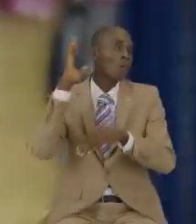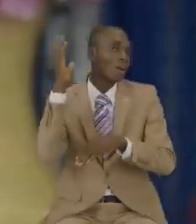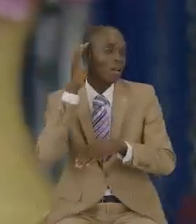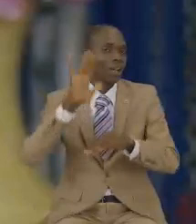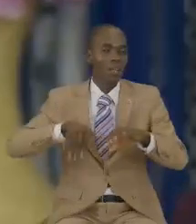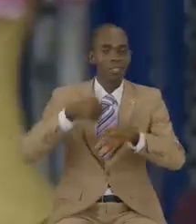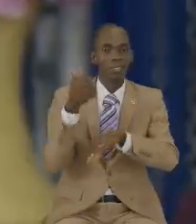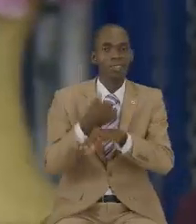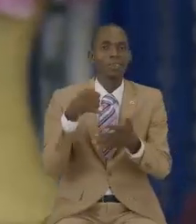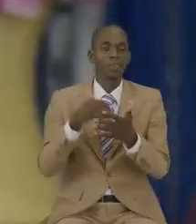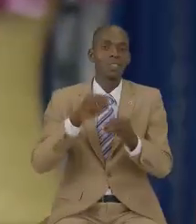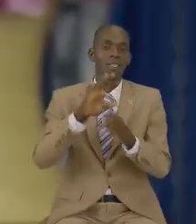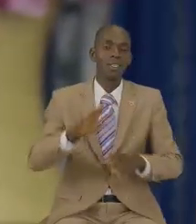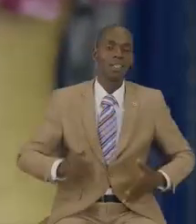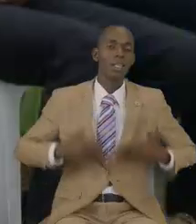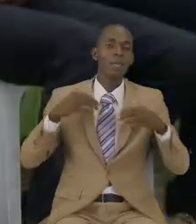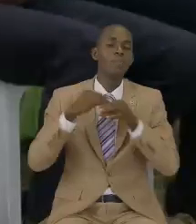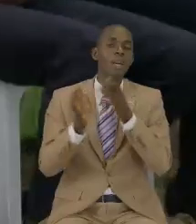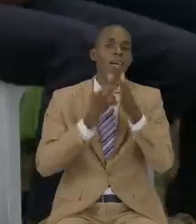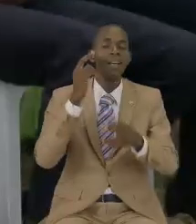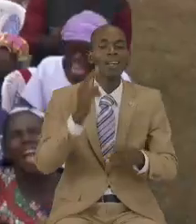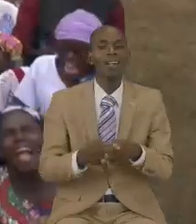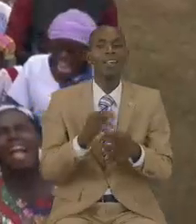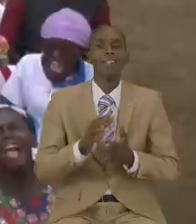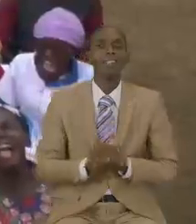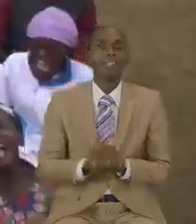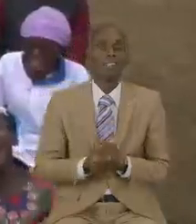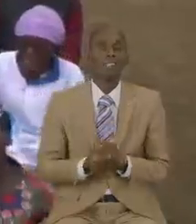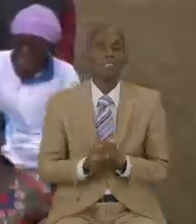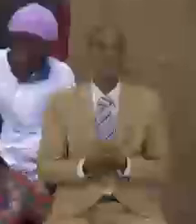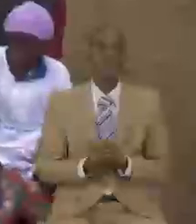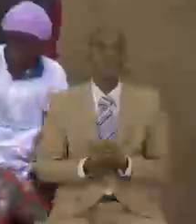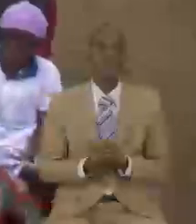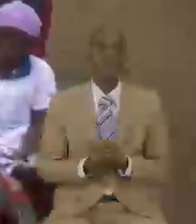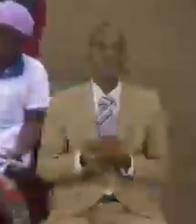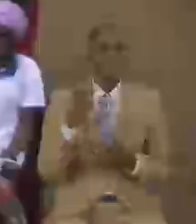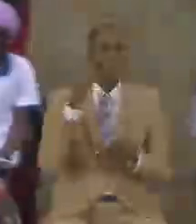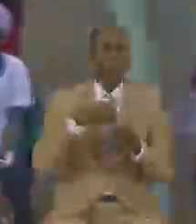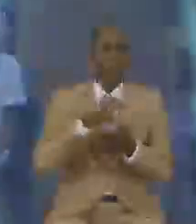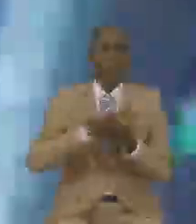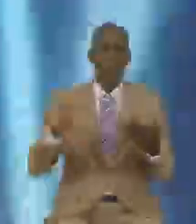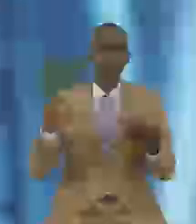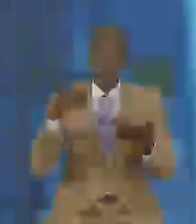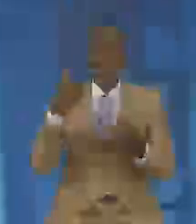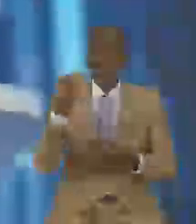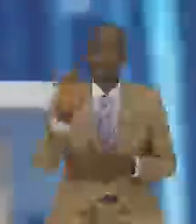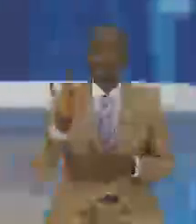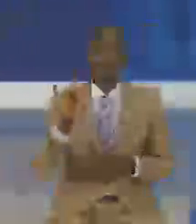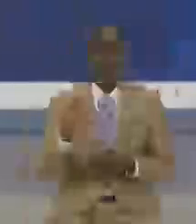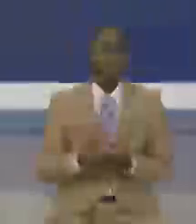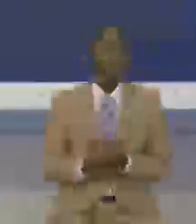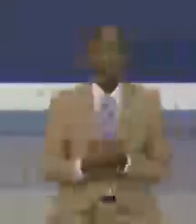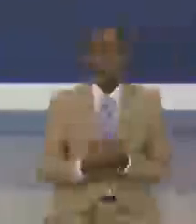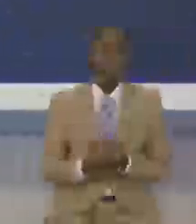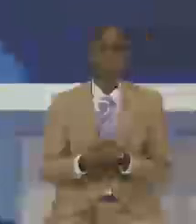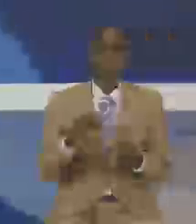confirm it in your life, in Jesus' name. Look at verse 18 there. In verse 18,